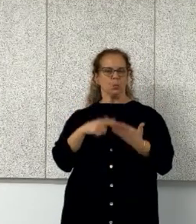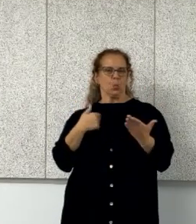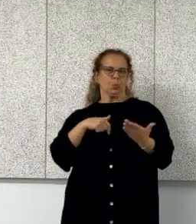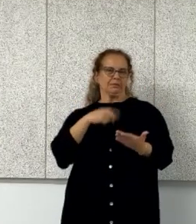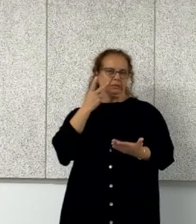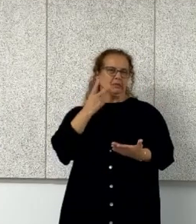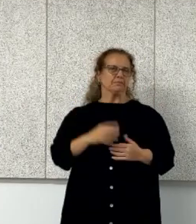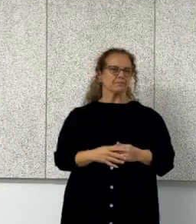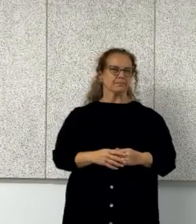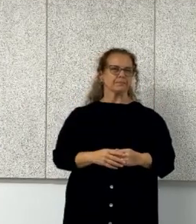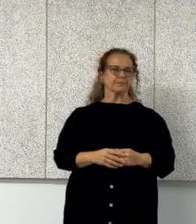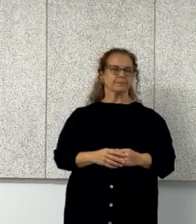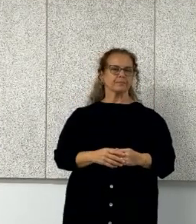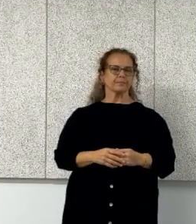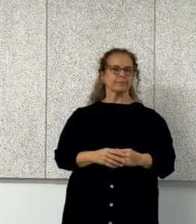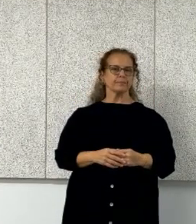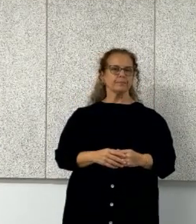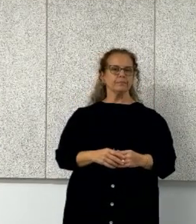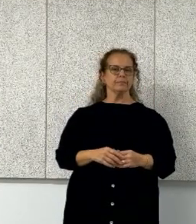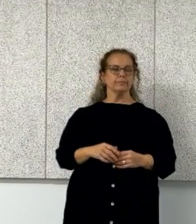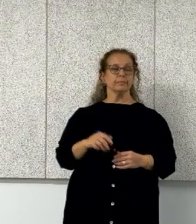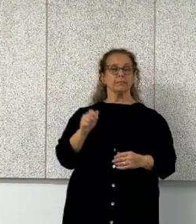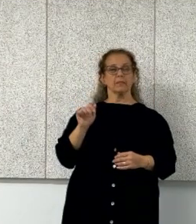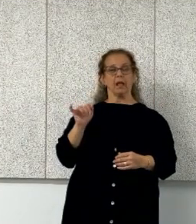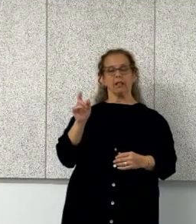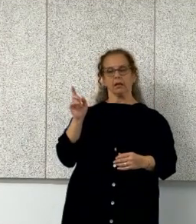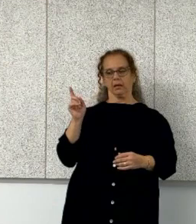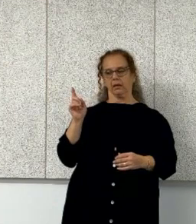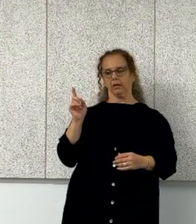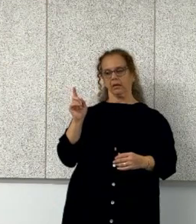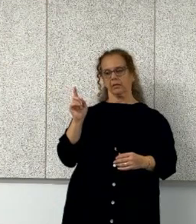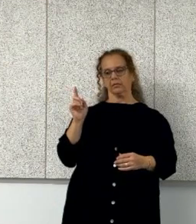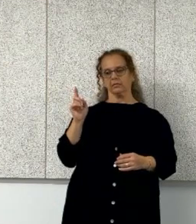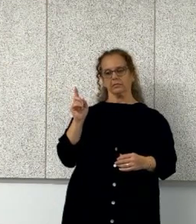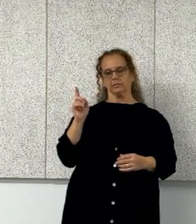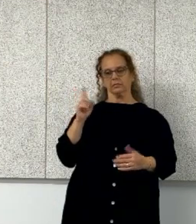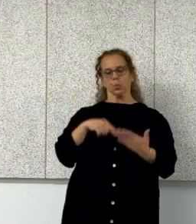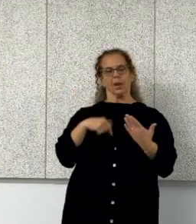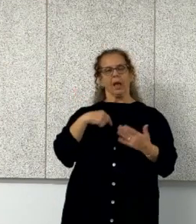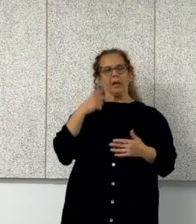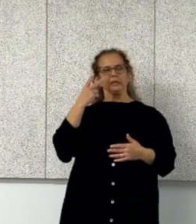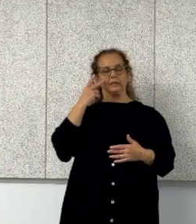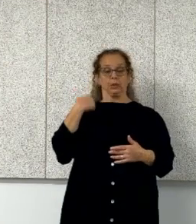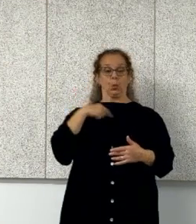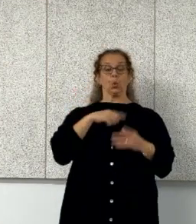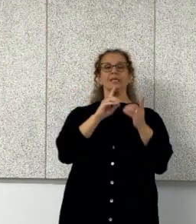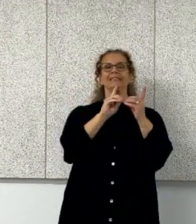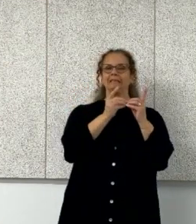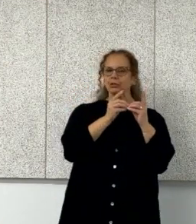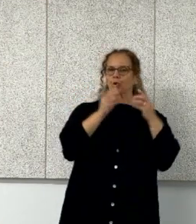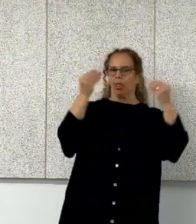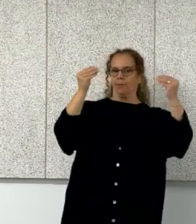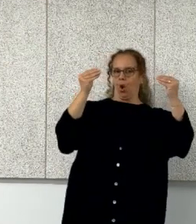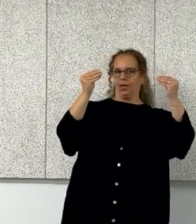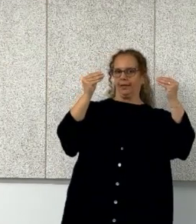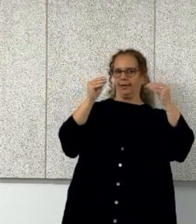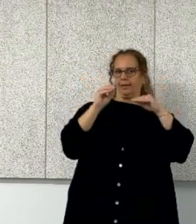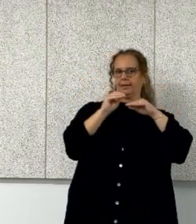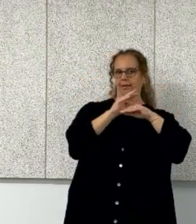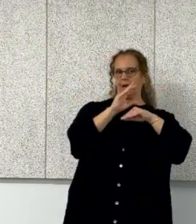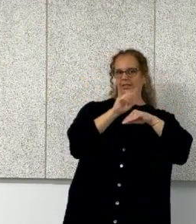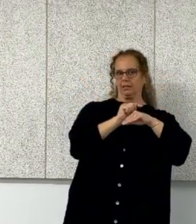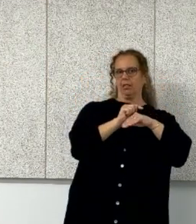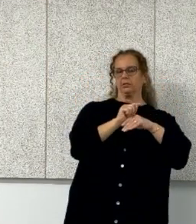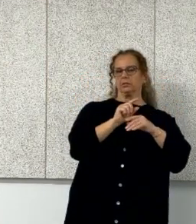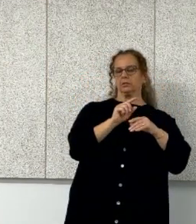seeing. That's what we're seeing across. Capacity Interactive, I don't think I said, is we're a digital marketing consulting firm for the arts. For me